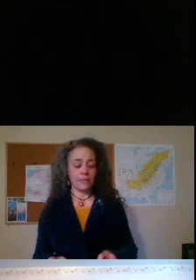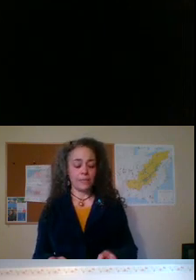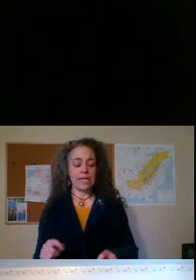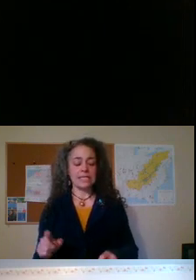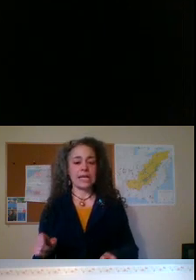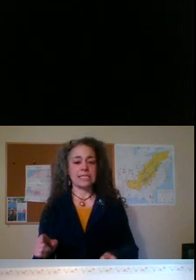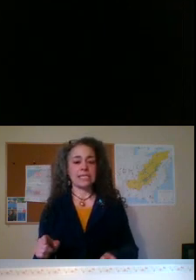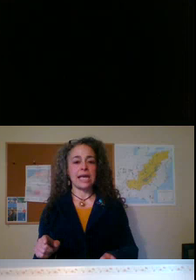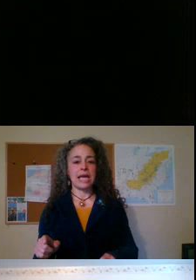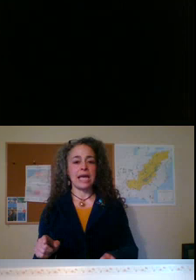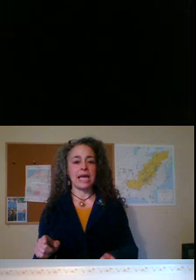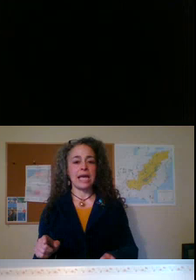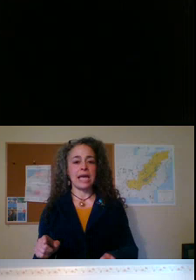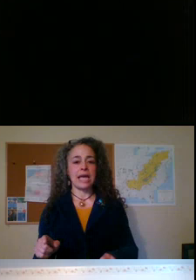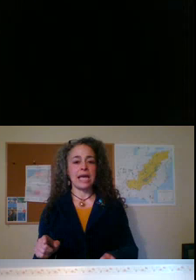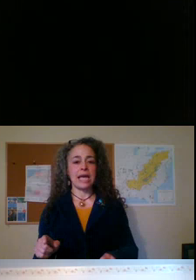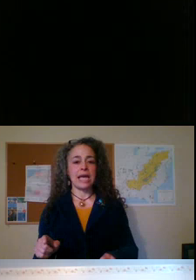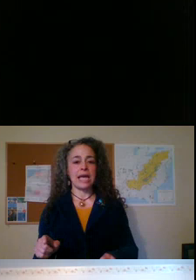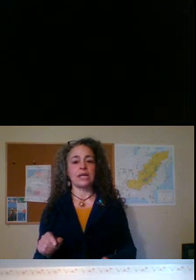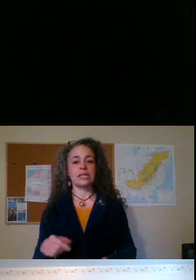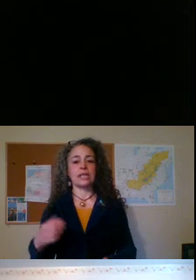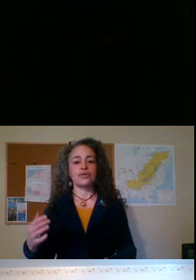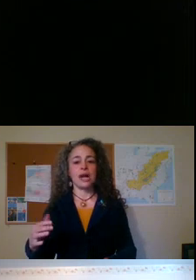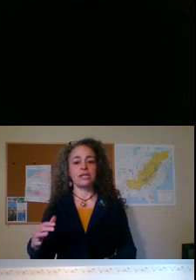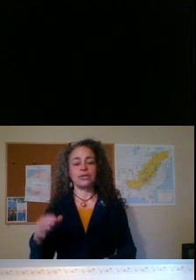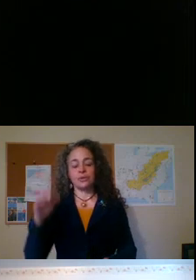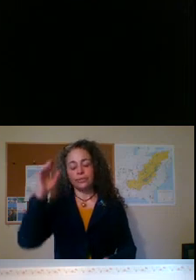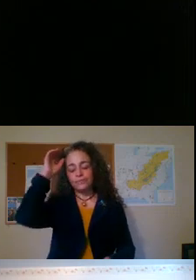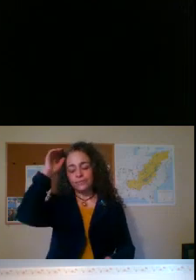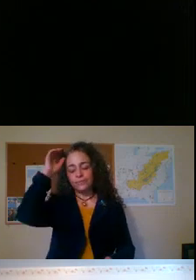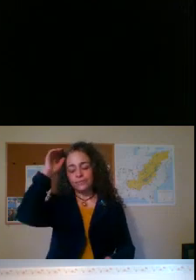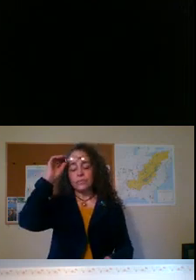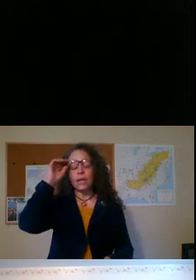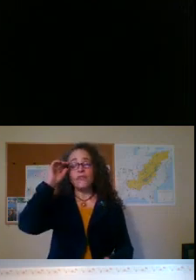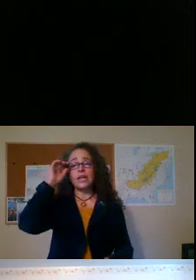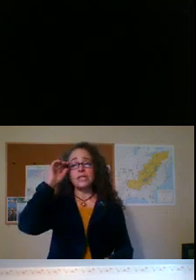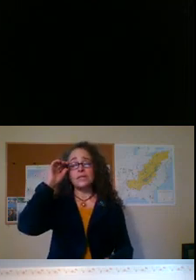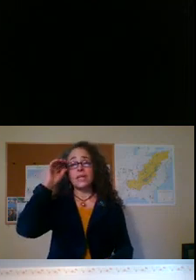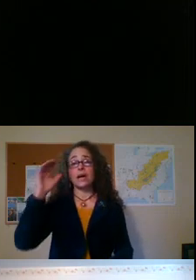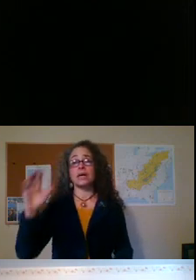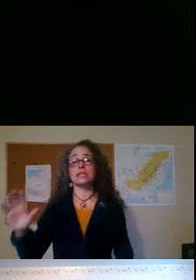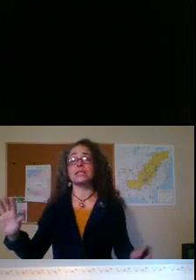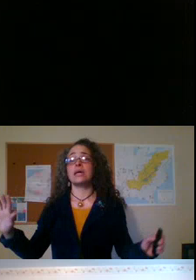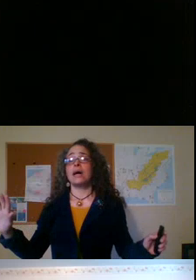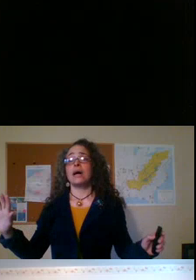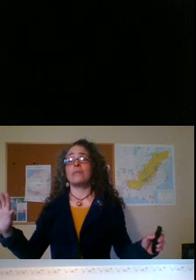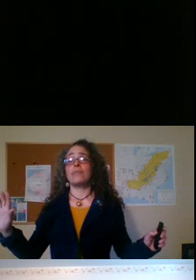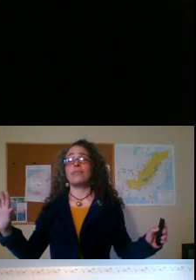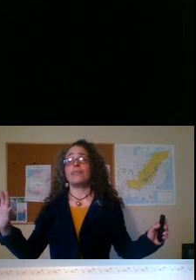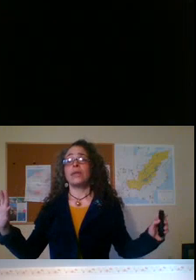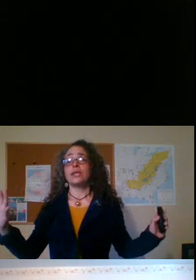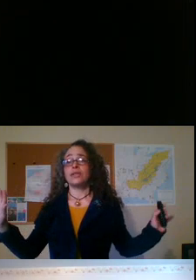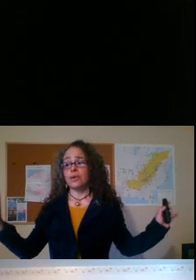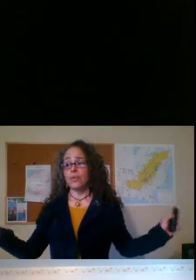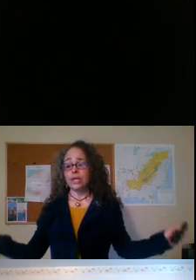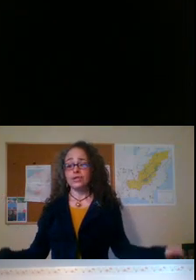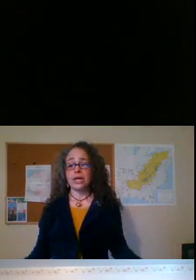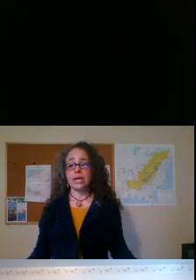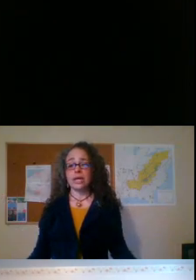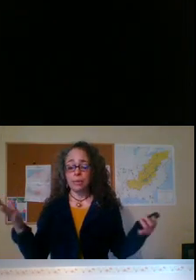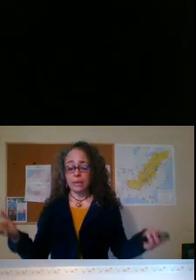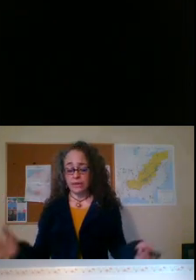prioritizes, but that's not to say there aren't other things that they try to fund, because